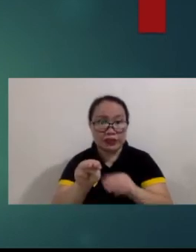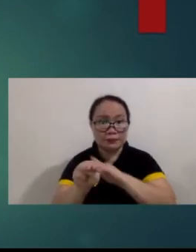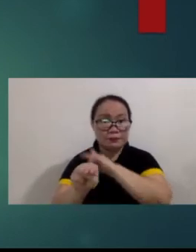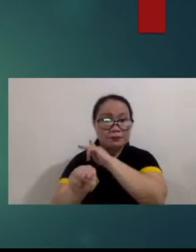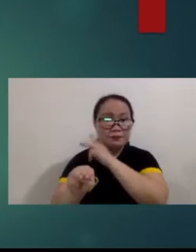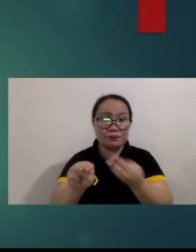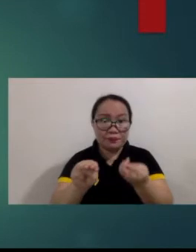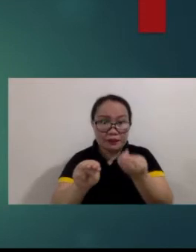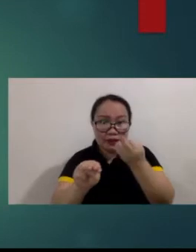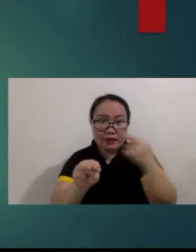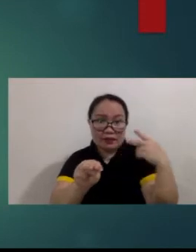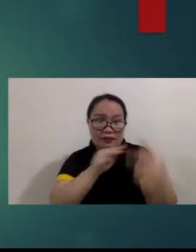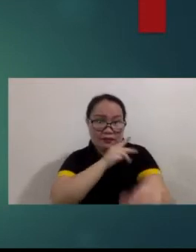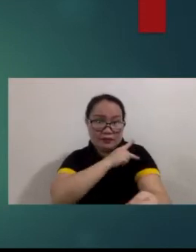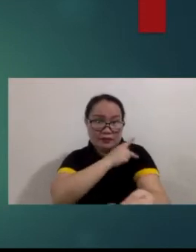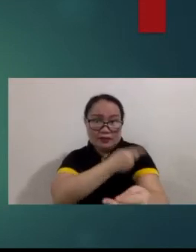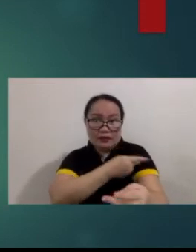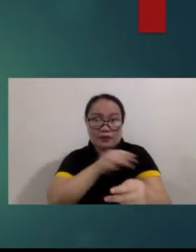power